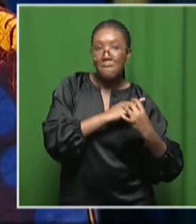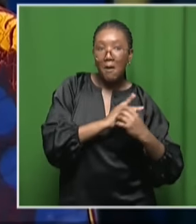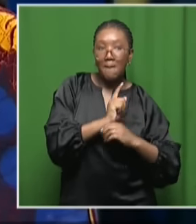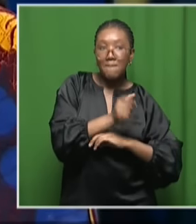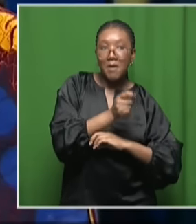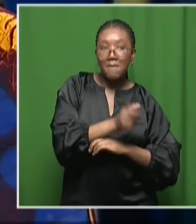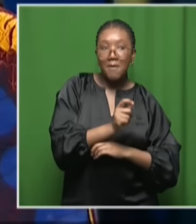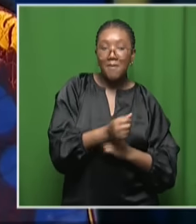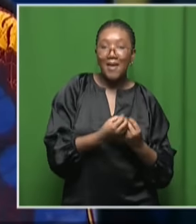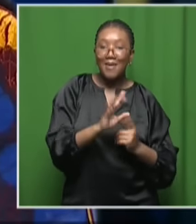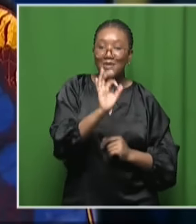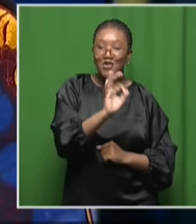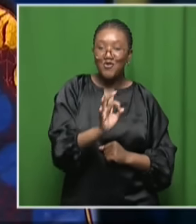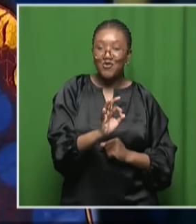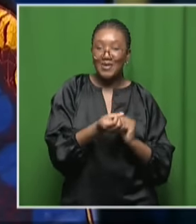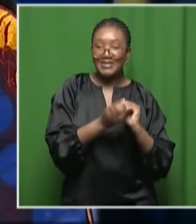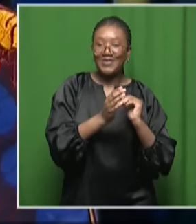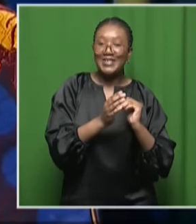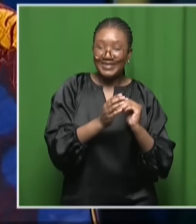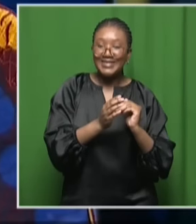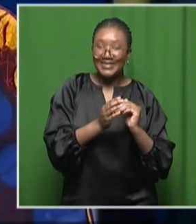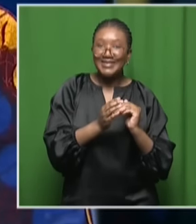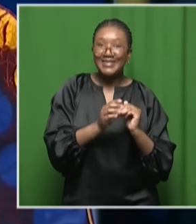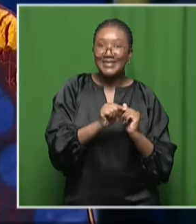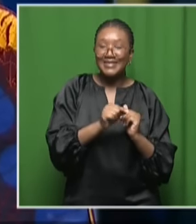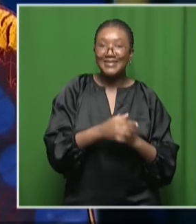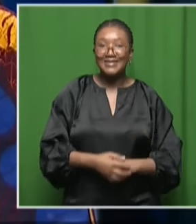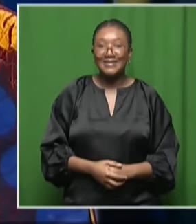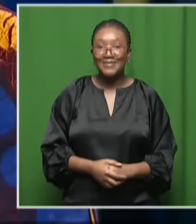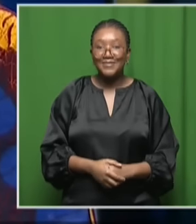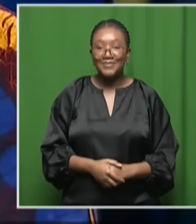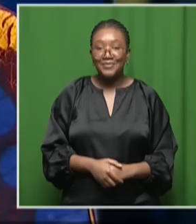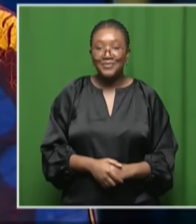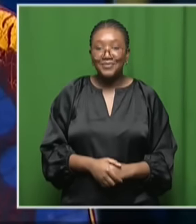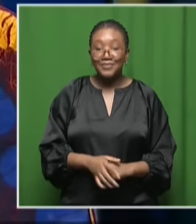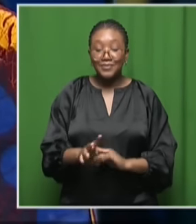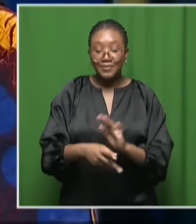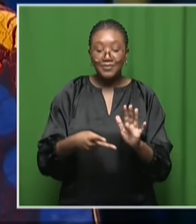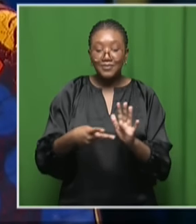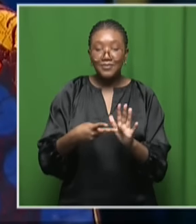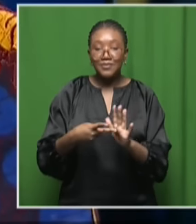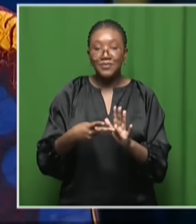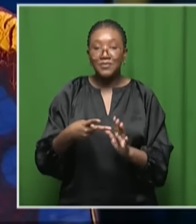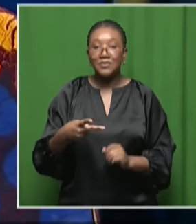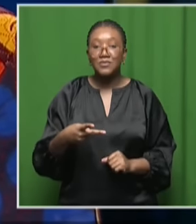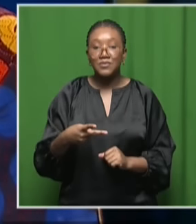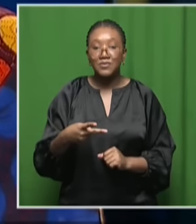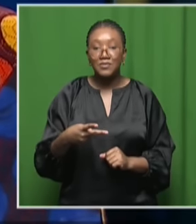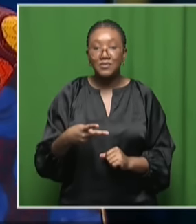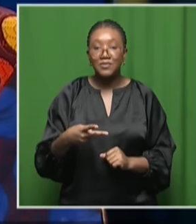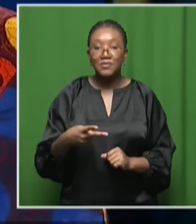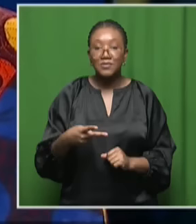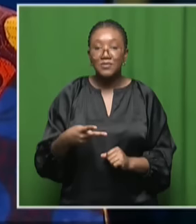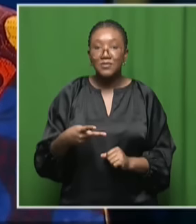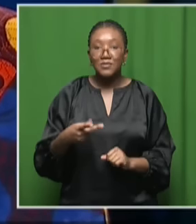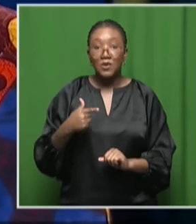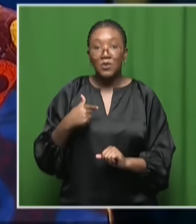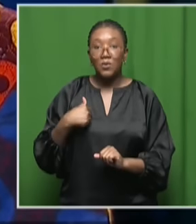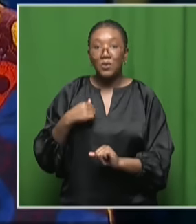interest rates that you have to pay. And then the second thing is, how do you make sure, we were talking earlier about